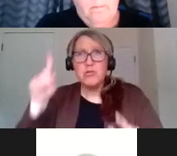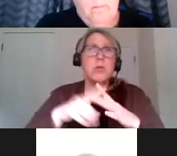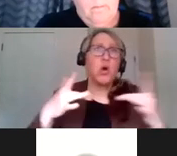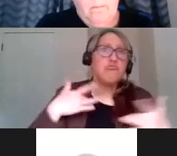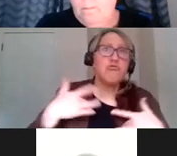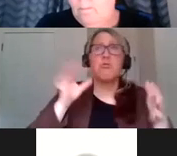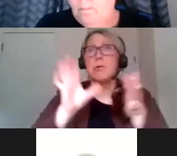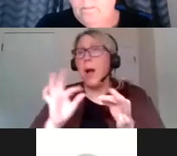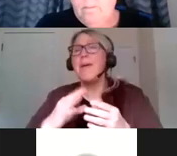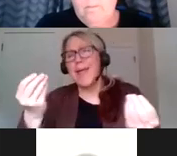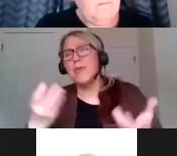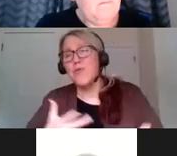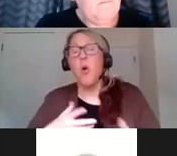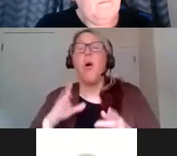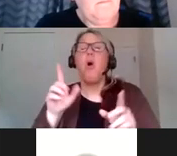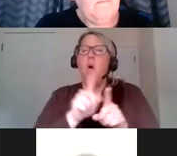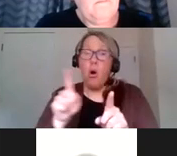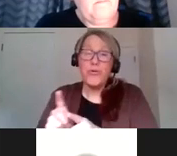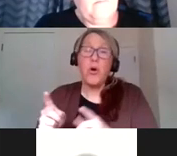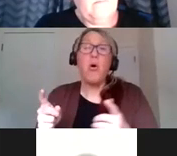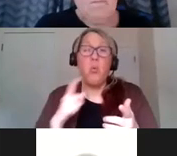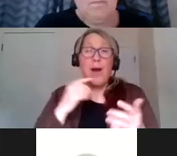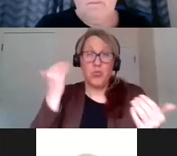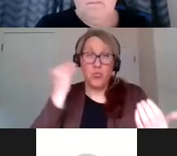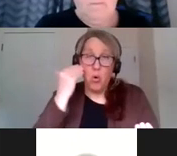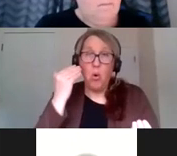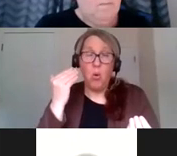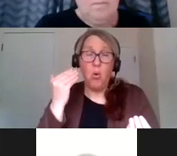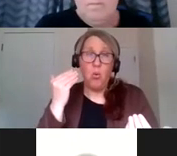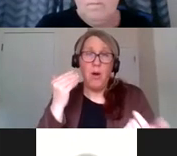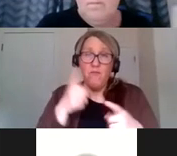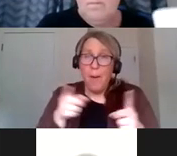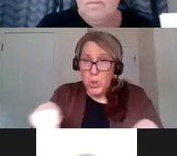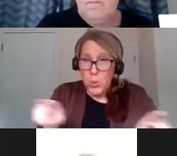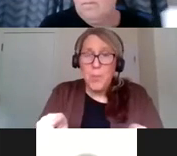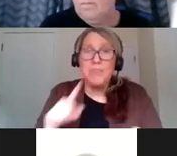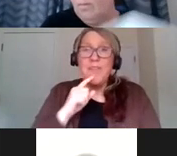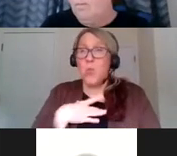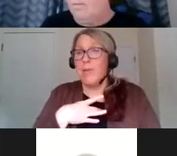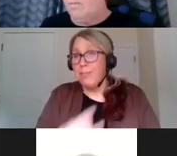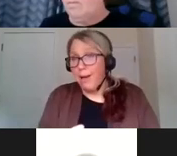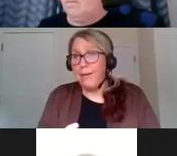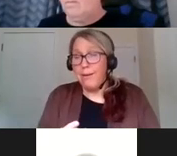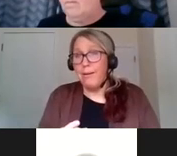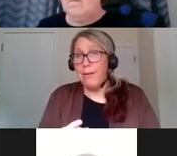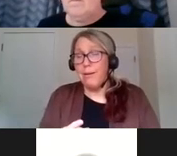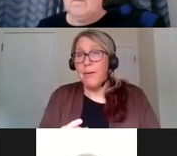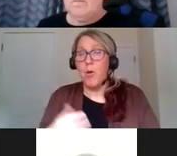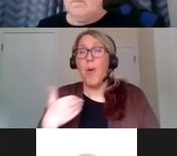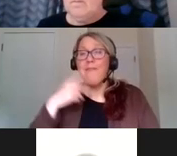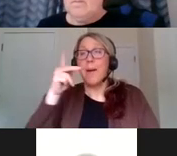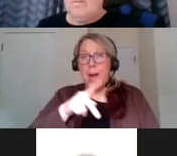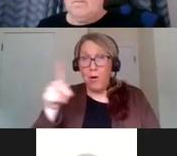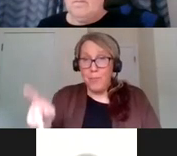us know. And also, we'd really like to know if you would like we have